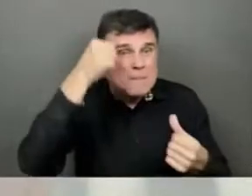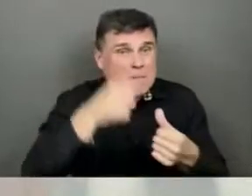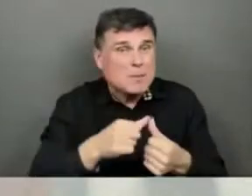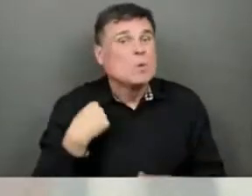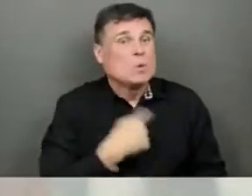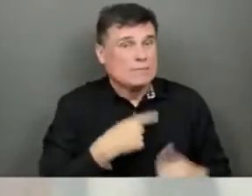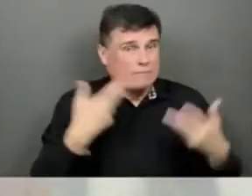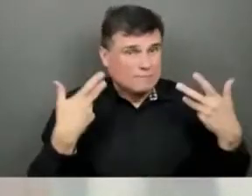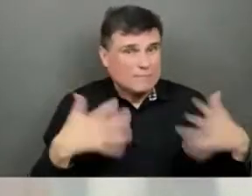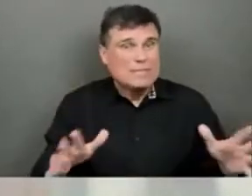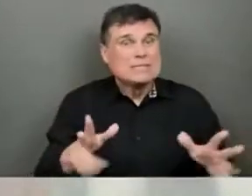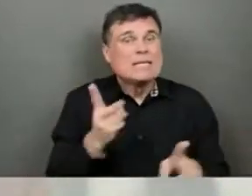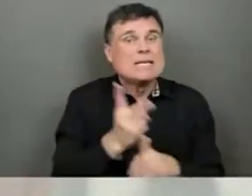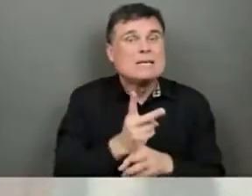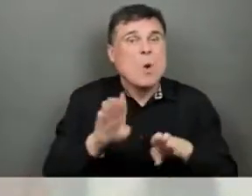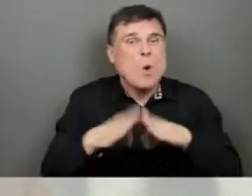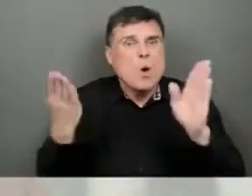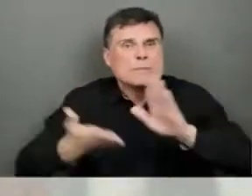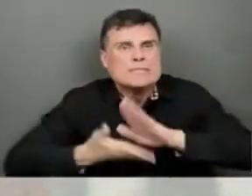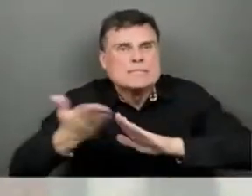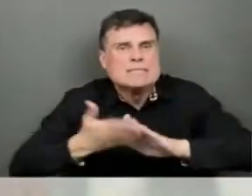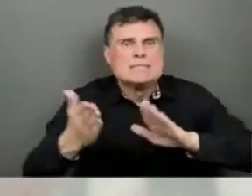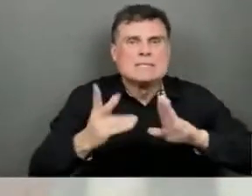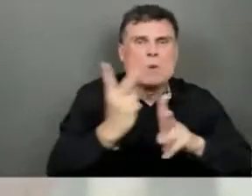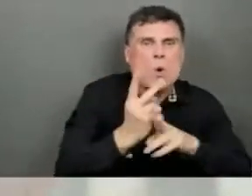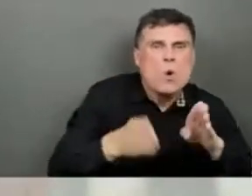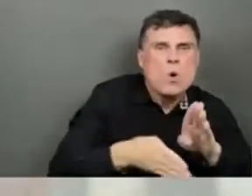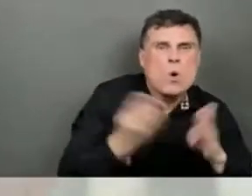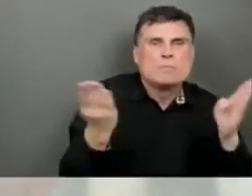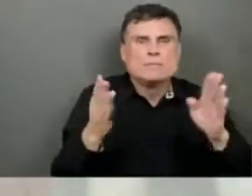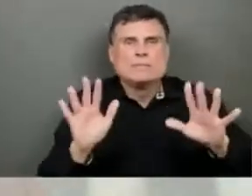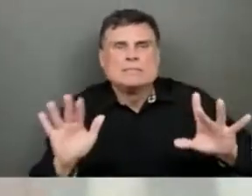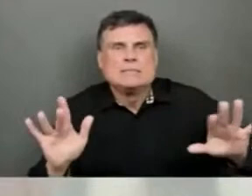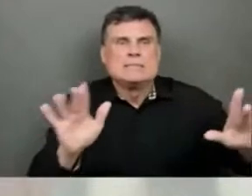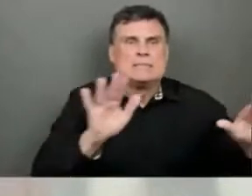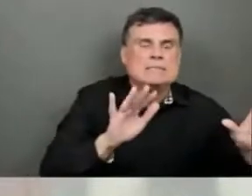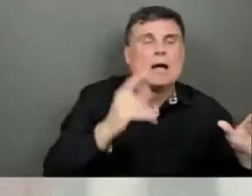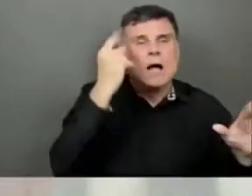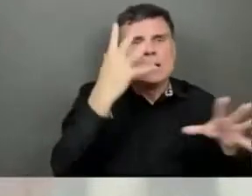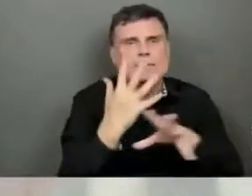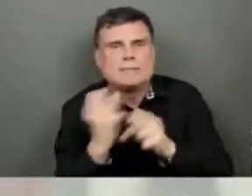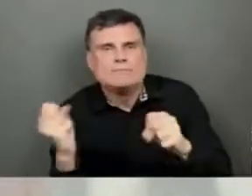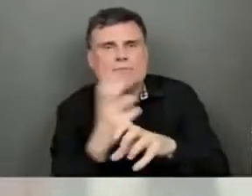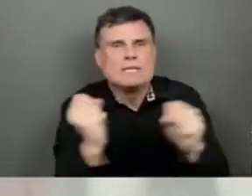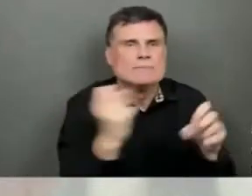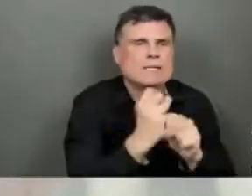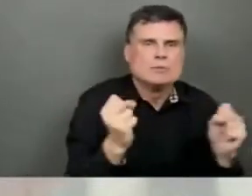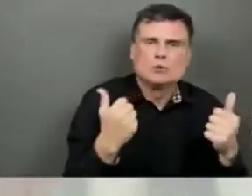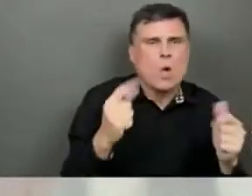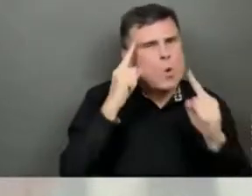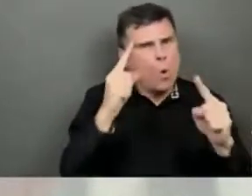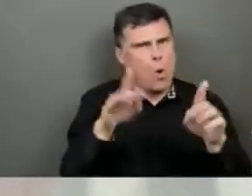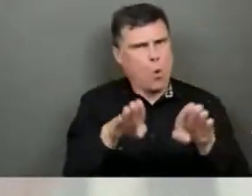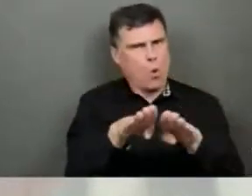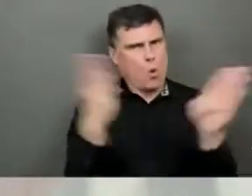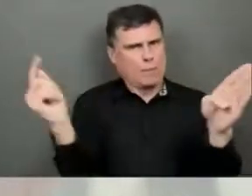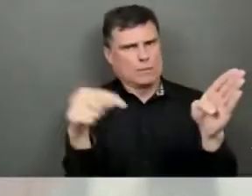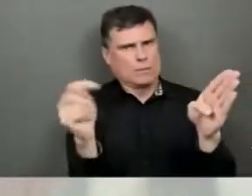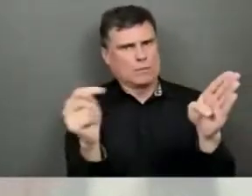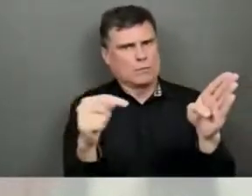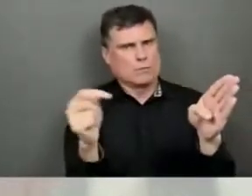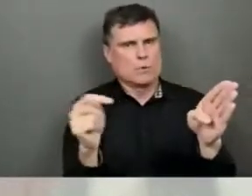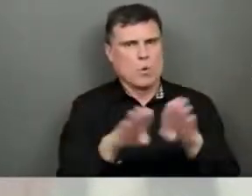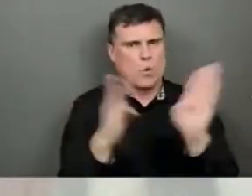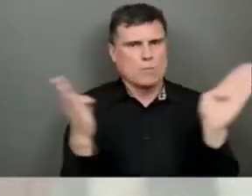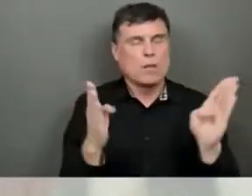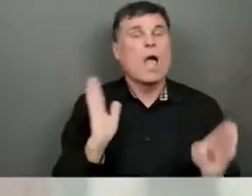open as possible, as safely as possible. And part of the strategy behind that was the COVID safety plans. And so COVID